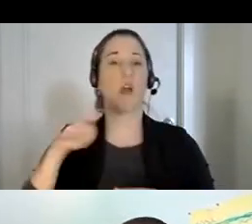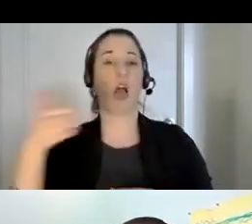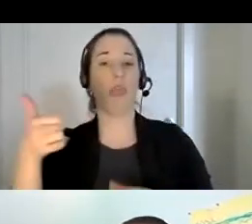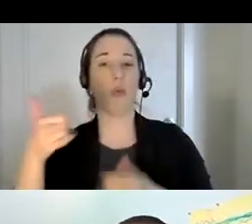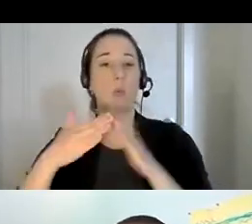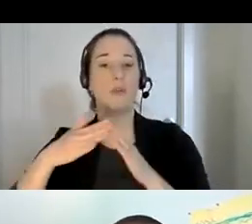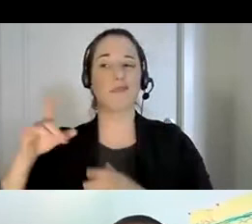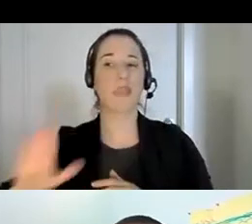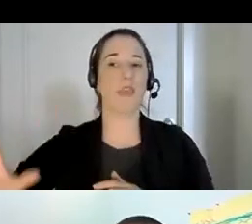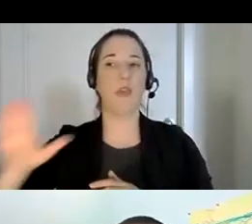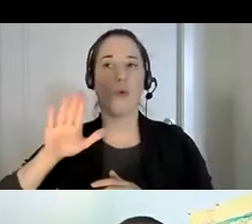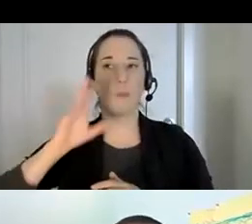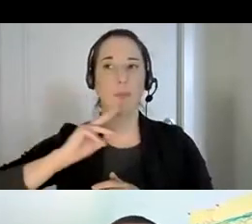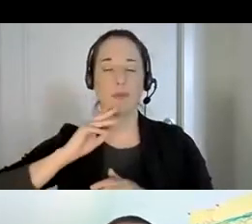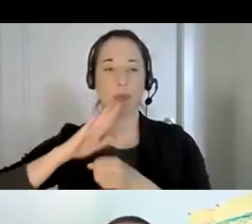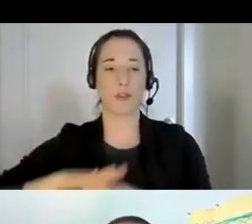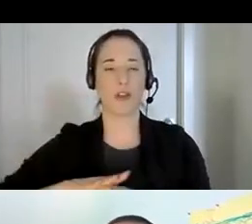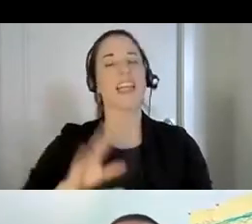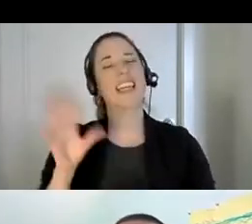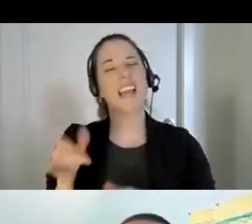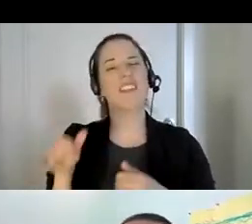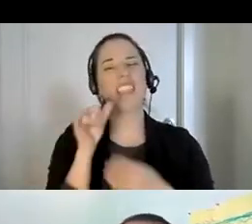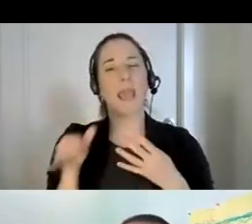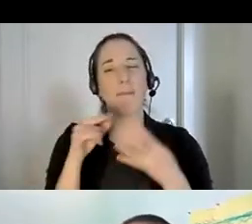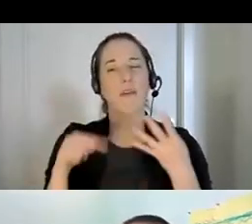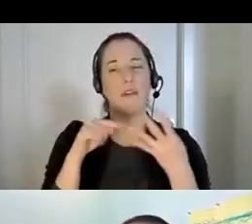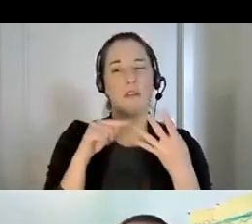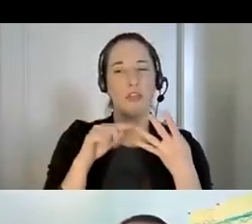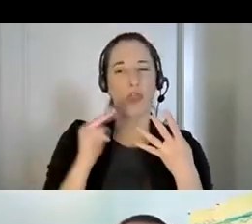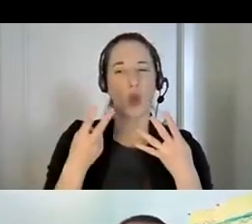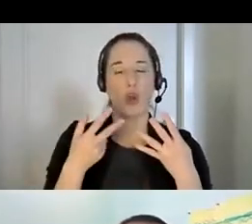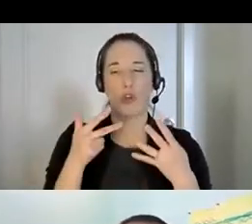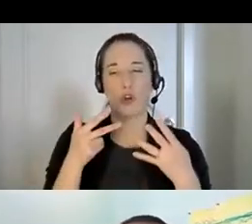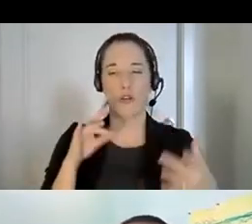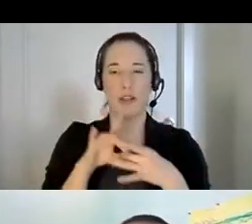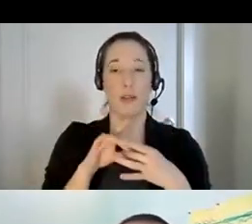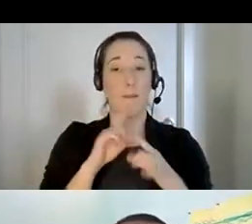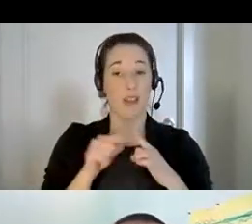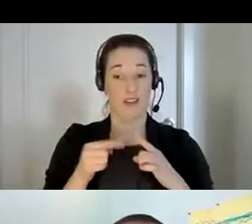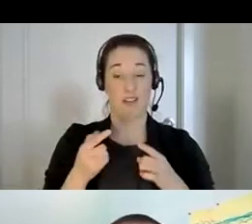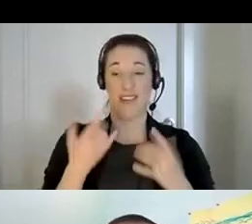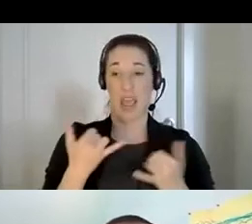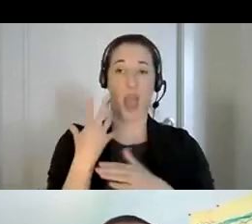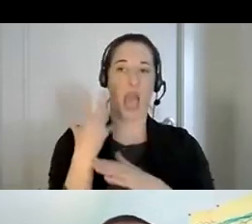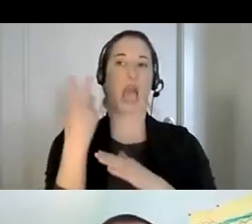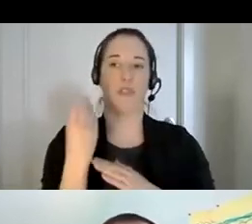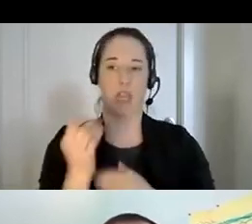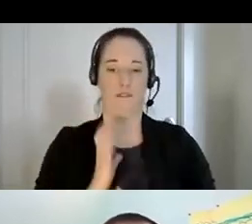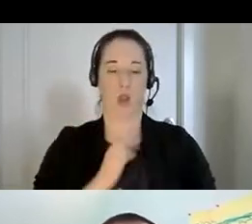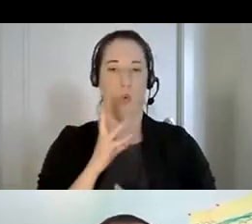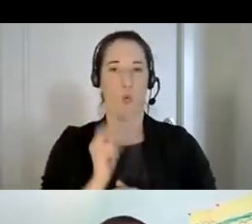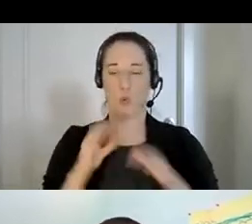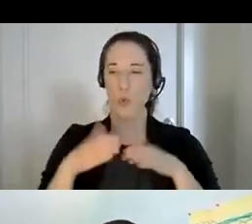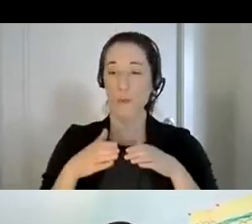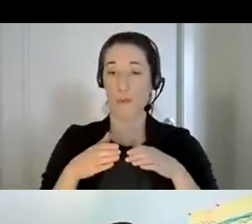is similar to connection 3, but here we go beyond our own groups, right? And if we gain strength and bravery from